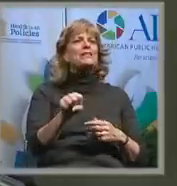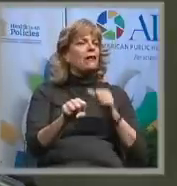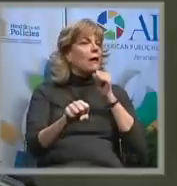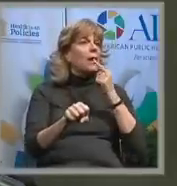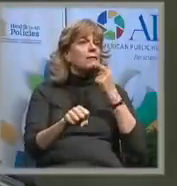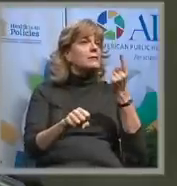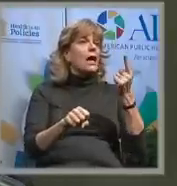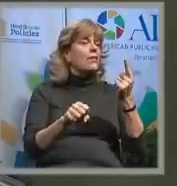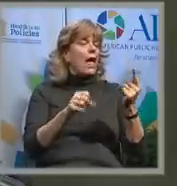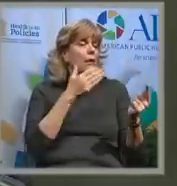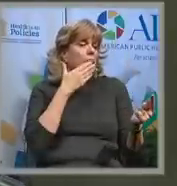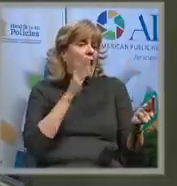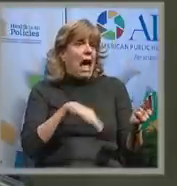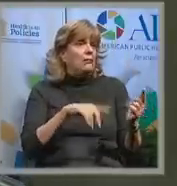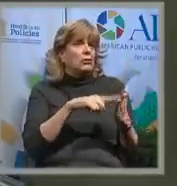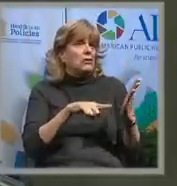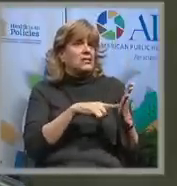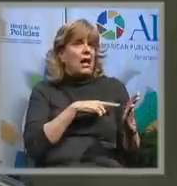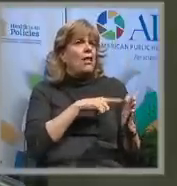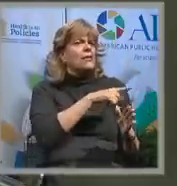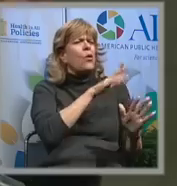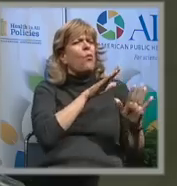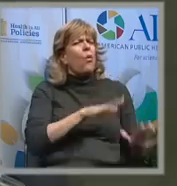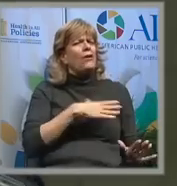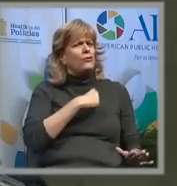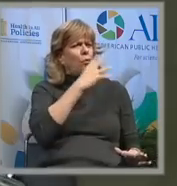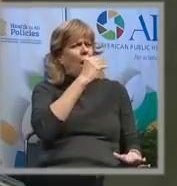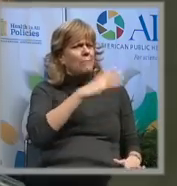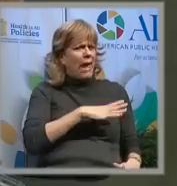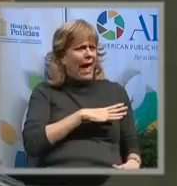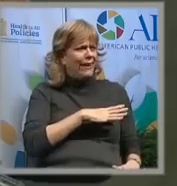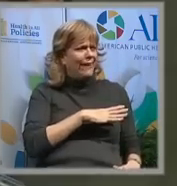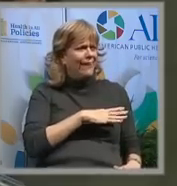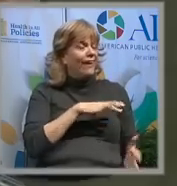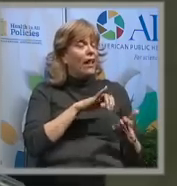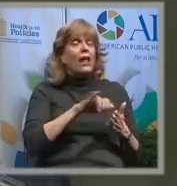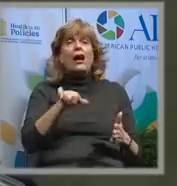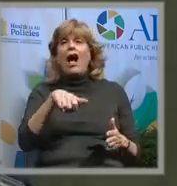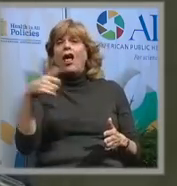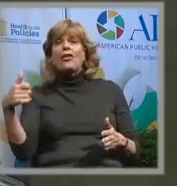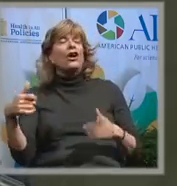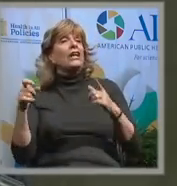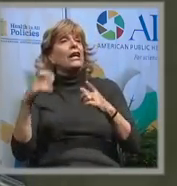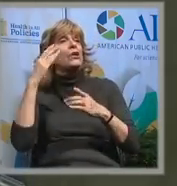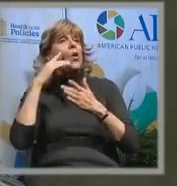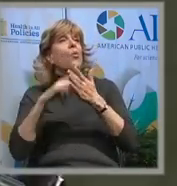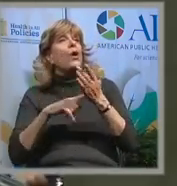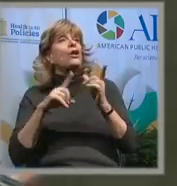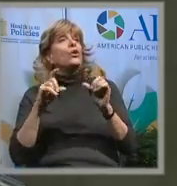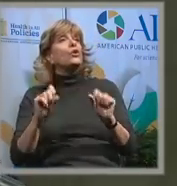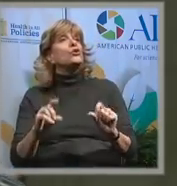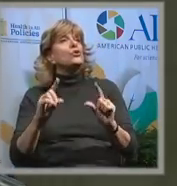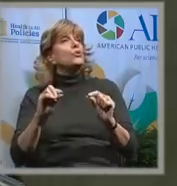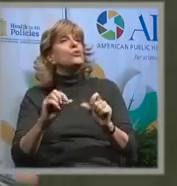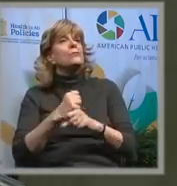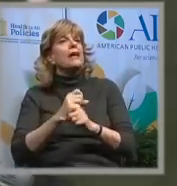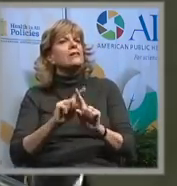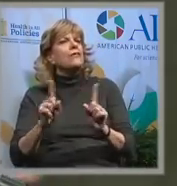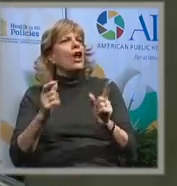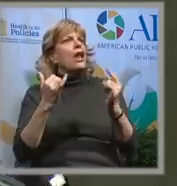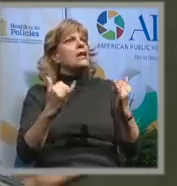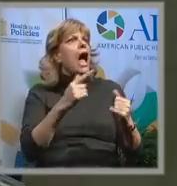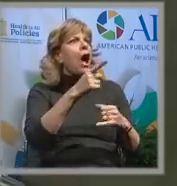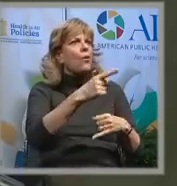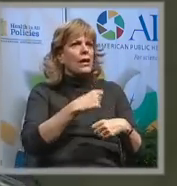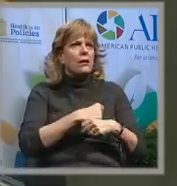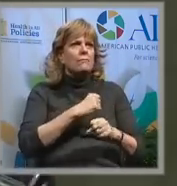that disparagingly. This is a wonderful white man, like many others, who just needed to know what he could do to make a difference. Now he's the leading producer of blacks who